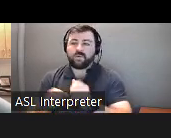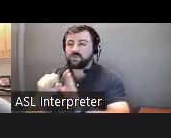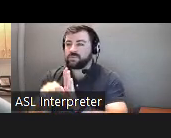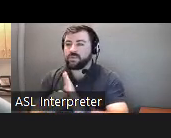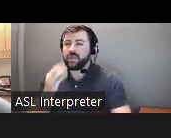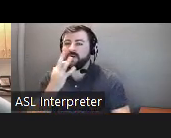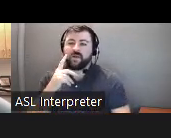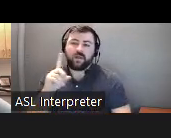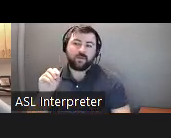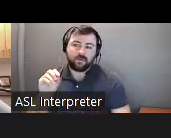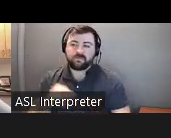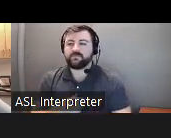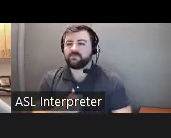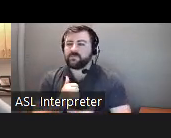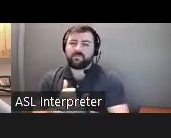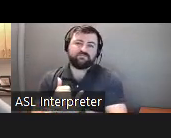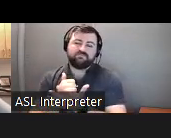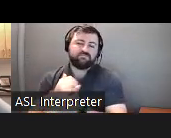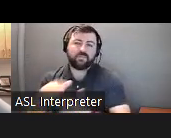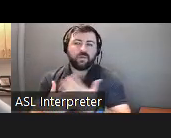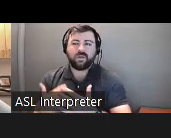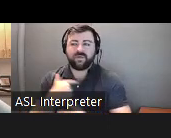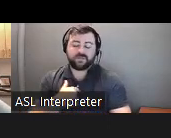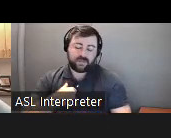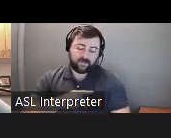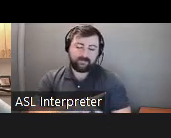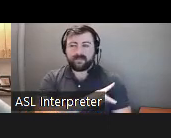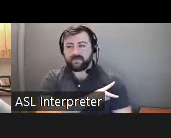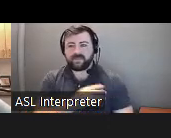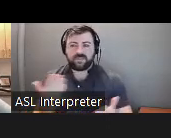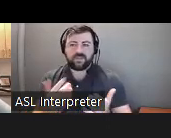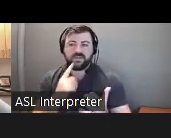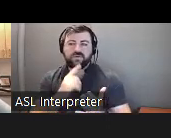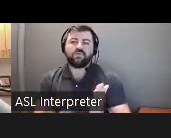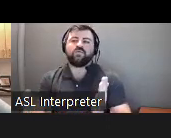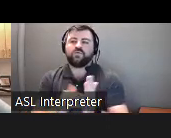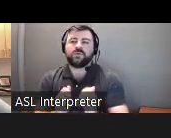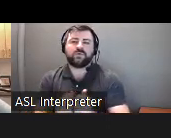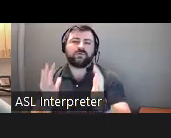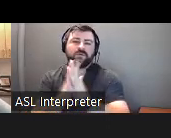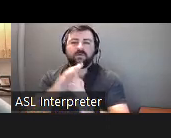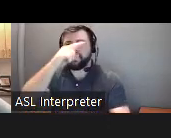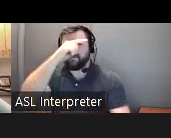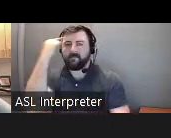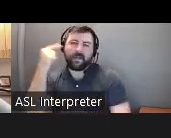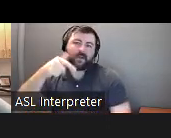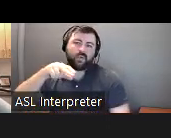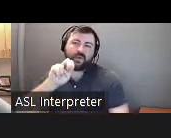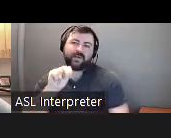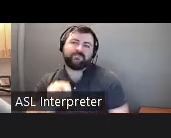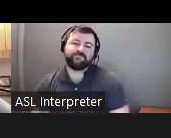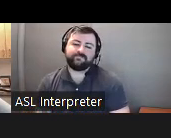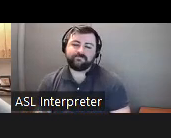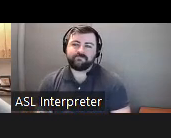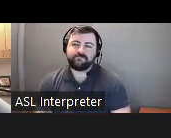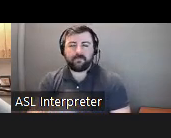Colorado, helping all of us, and I am personally here to reestablish the Black Queen.